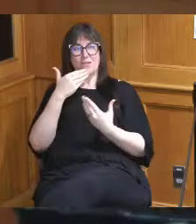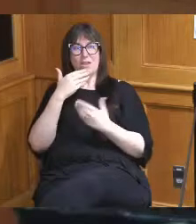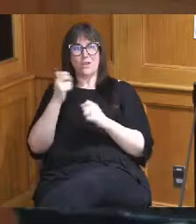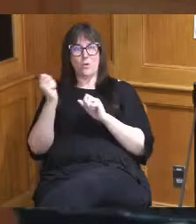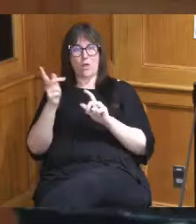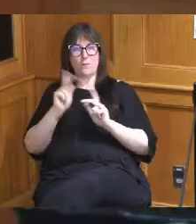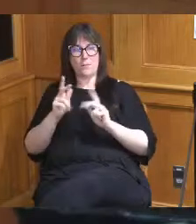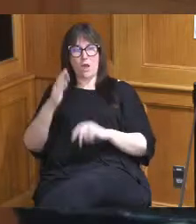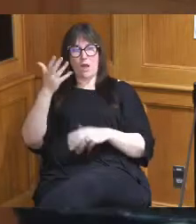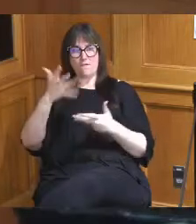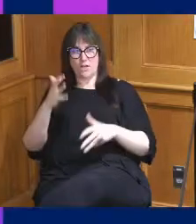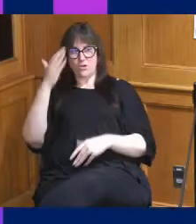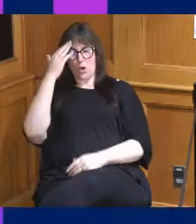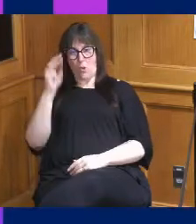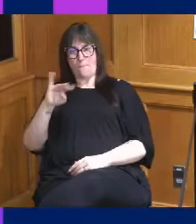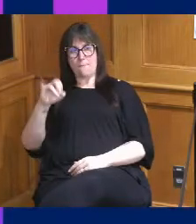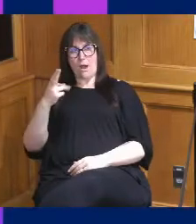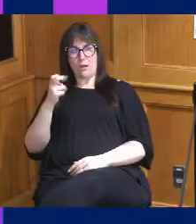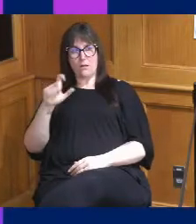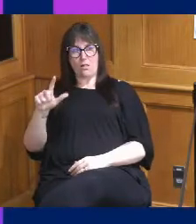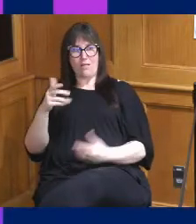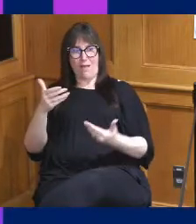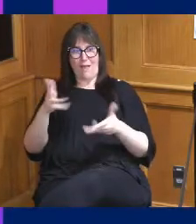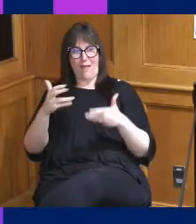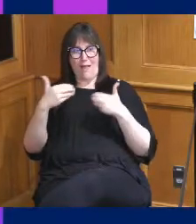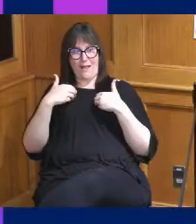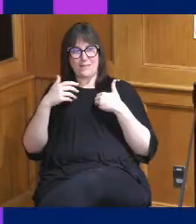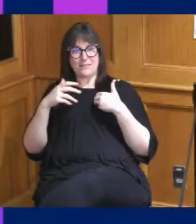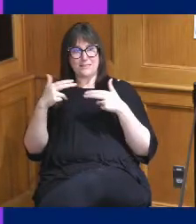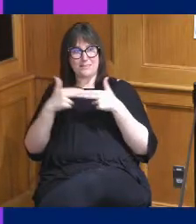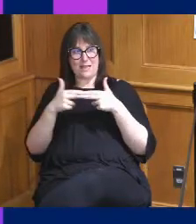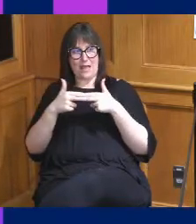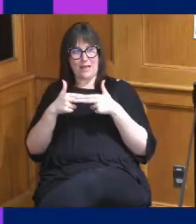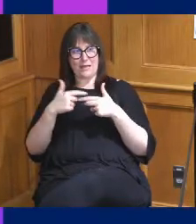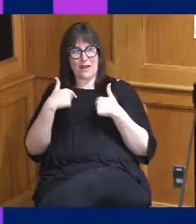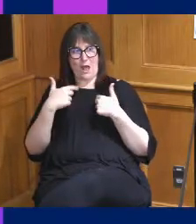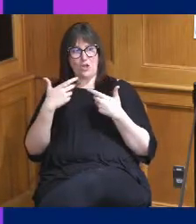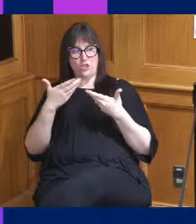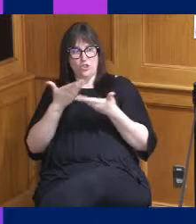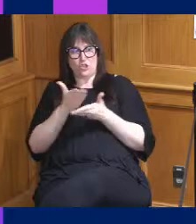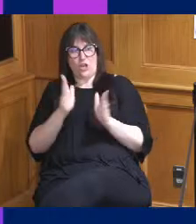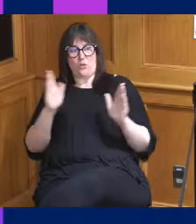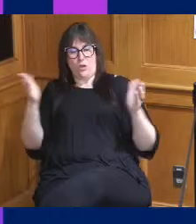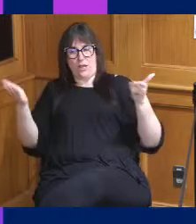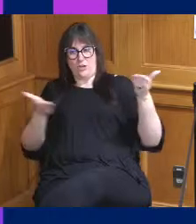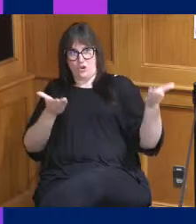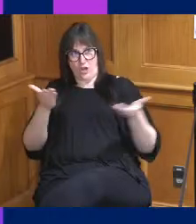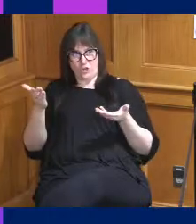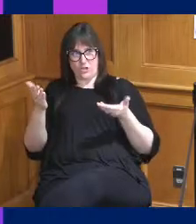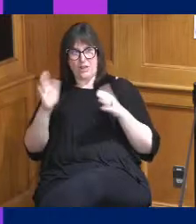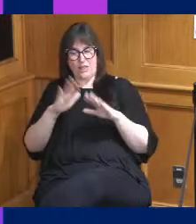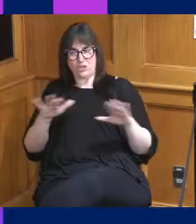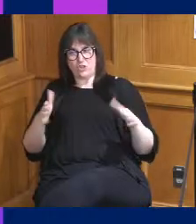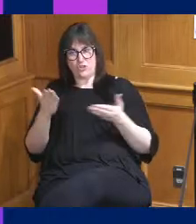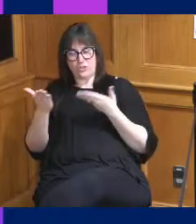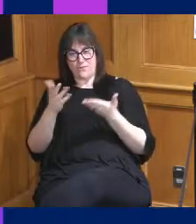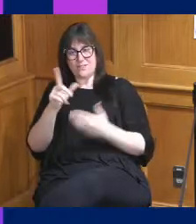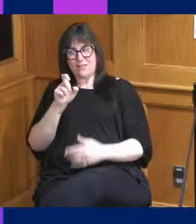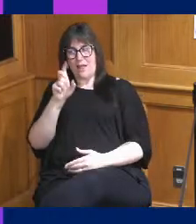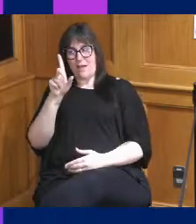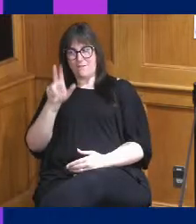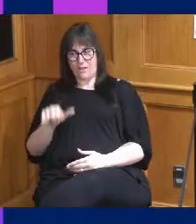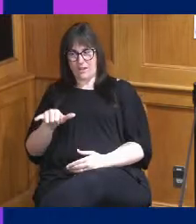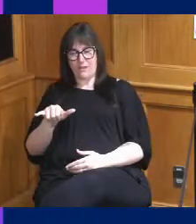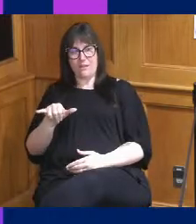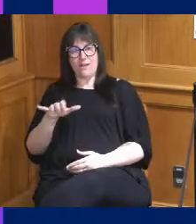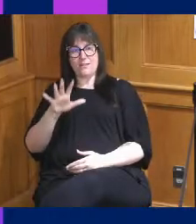I know Michael has a slide. I'm just going to give it, or a presentation for you. I'm just going to give a very general introduction. The Children's Services Levy is obviously, it's